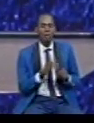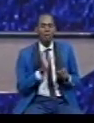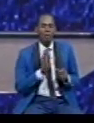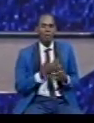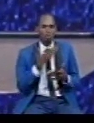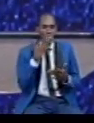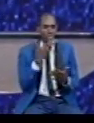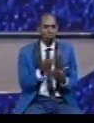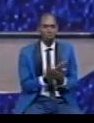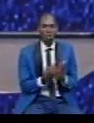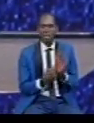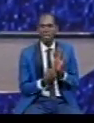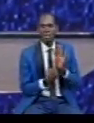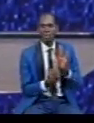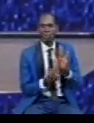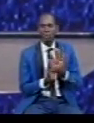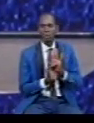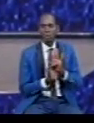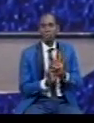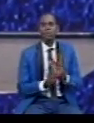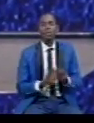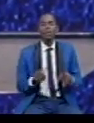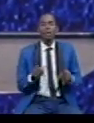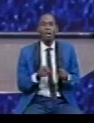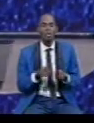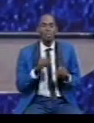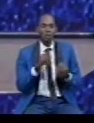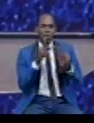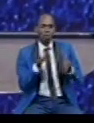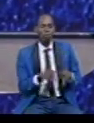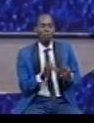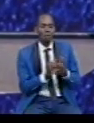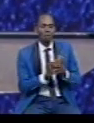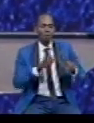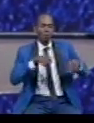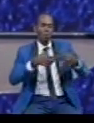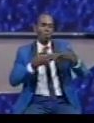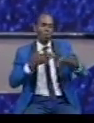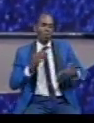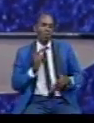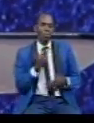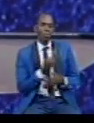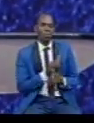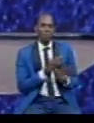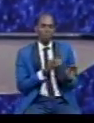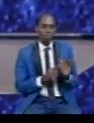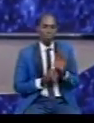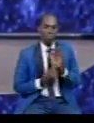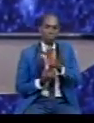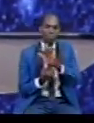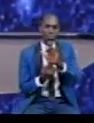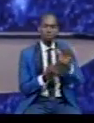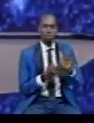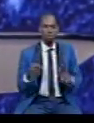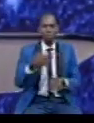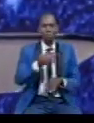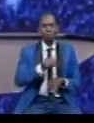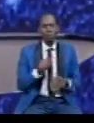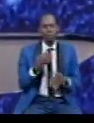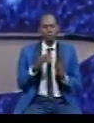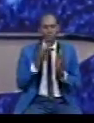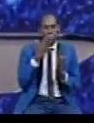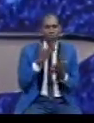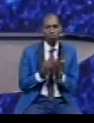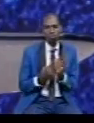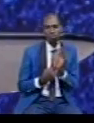at Christ, the forerunner, and what he laid down for us. And he wants us to hear him and to